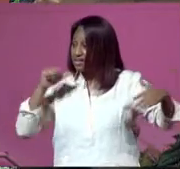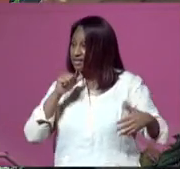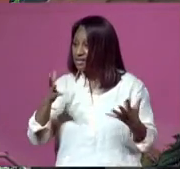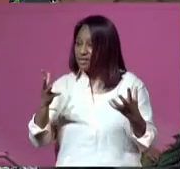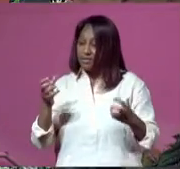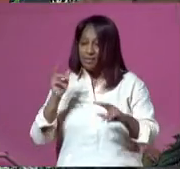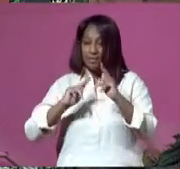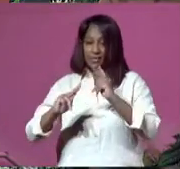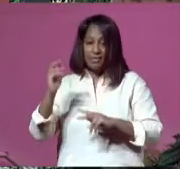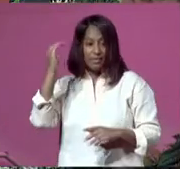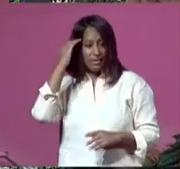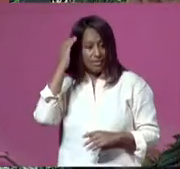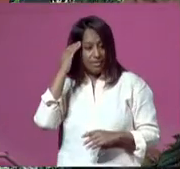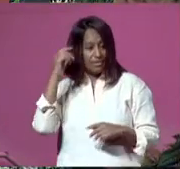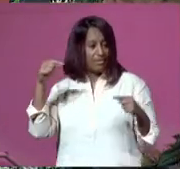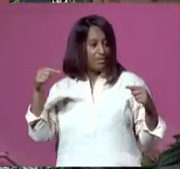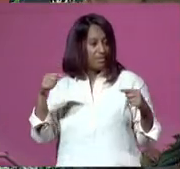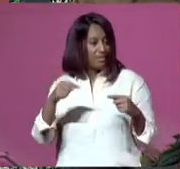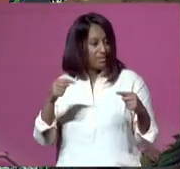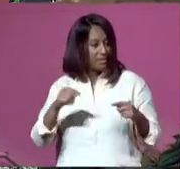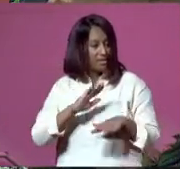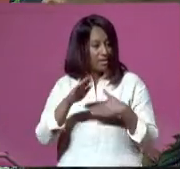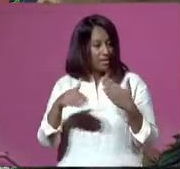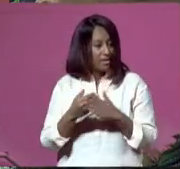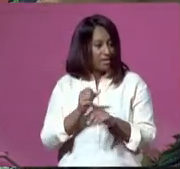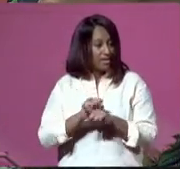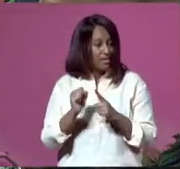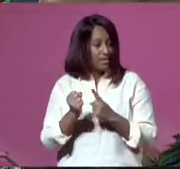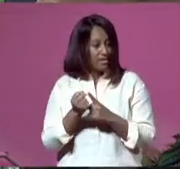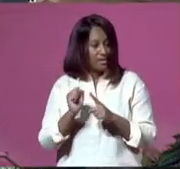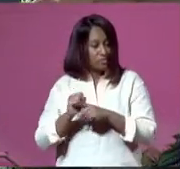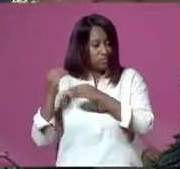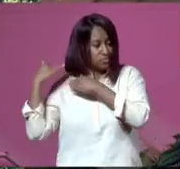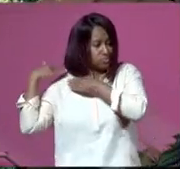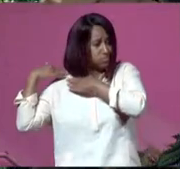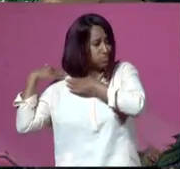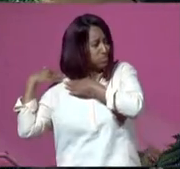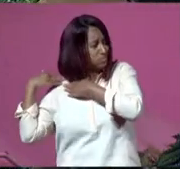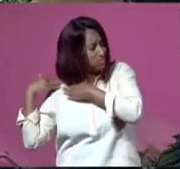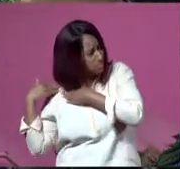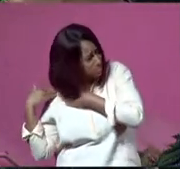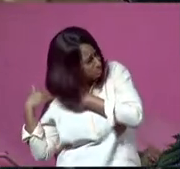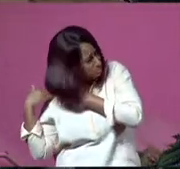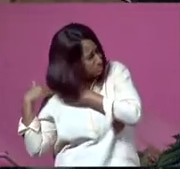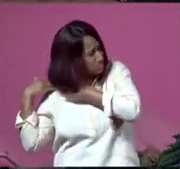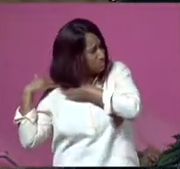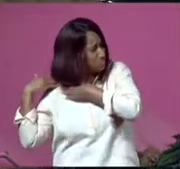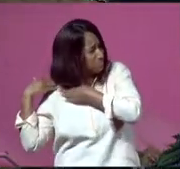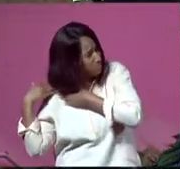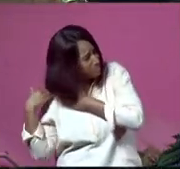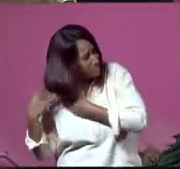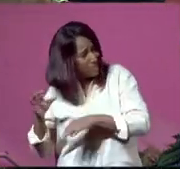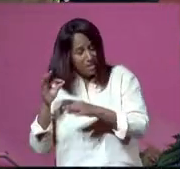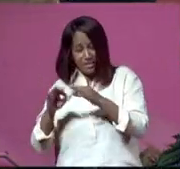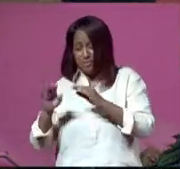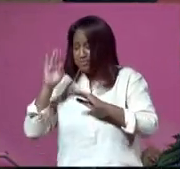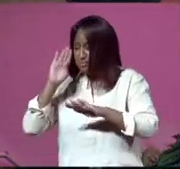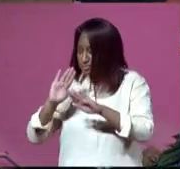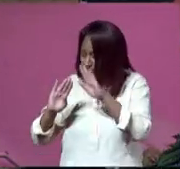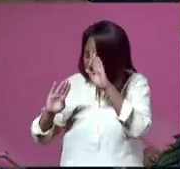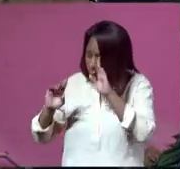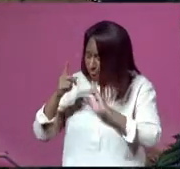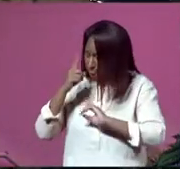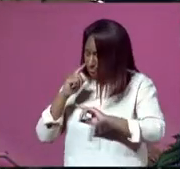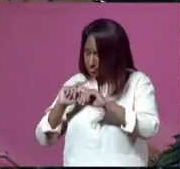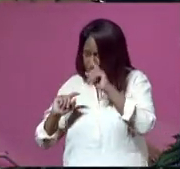and the water pot they've been carrying all this time. So they're just crying uncontrollably. They're sobbing. Tears are racing